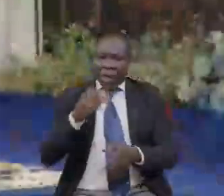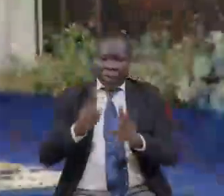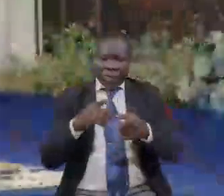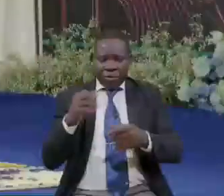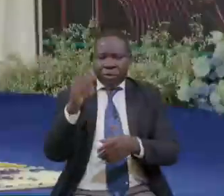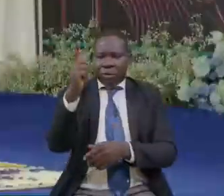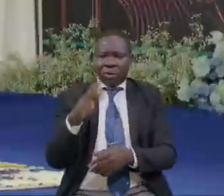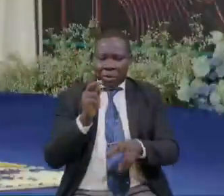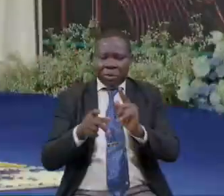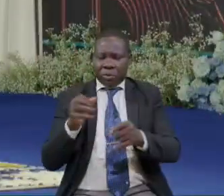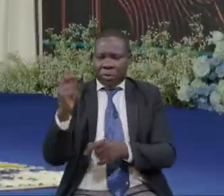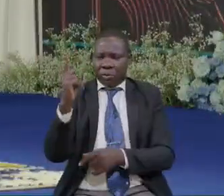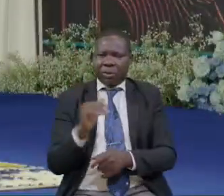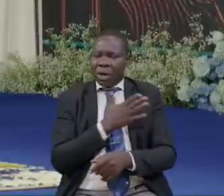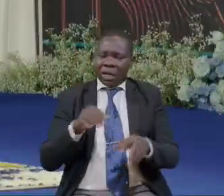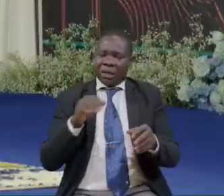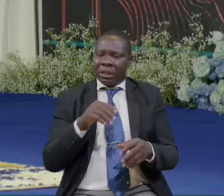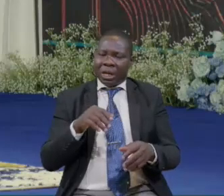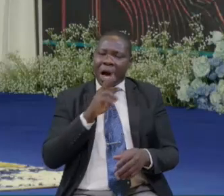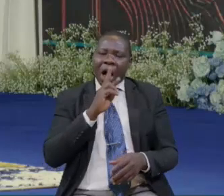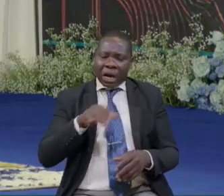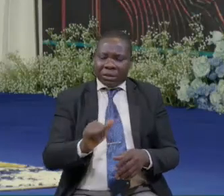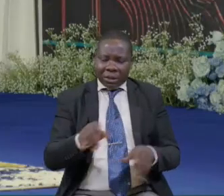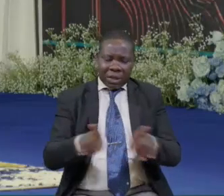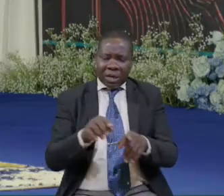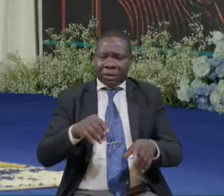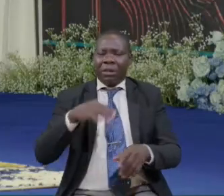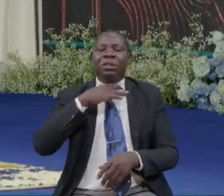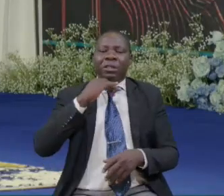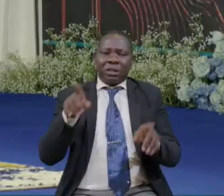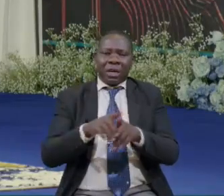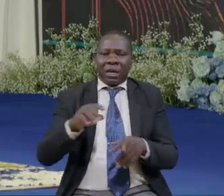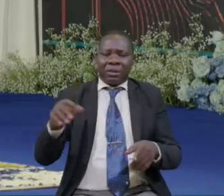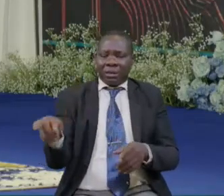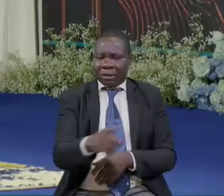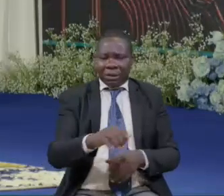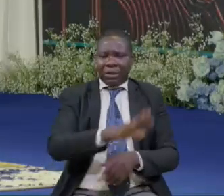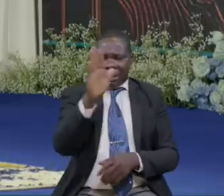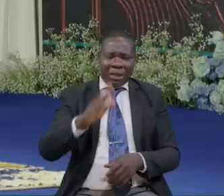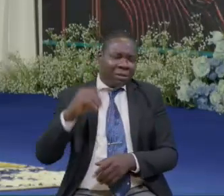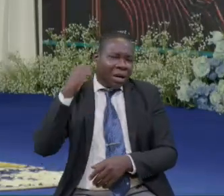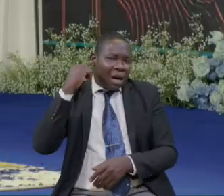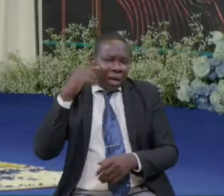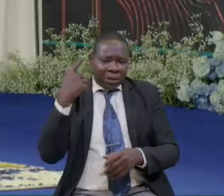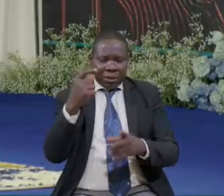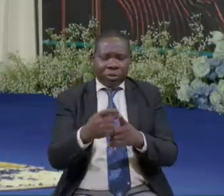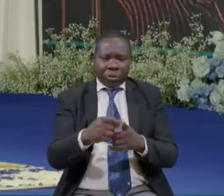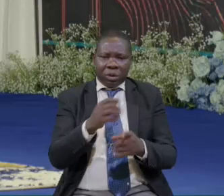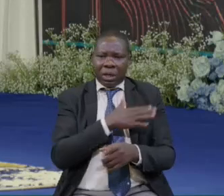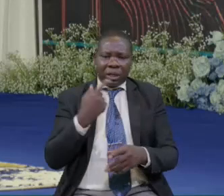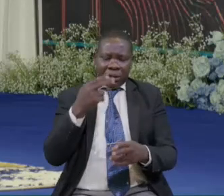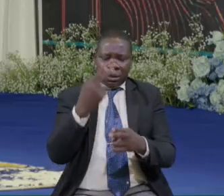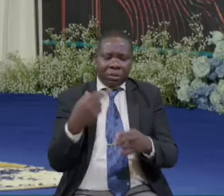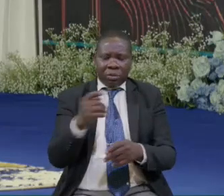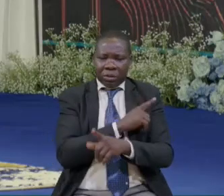as dirty as if they never heard the word and the name of the Lord. Wash